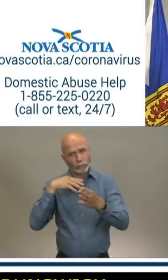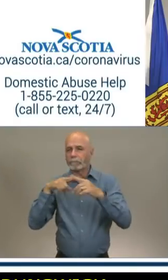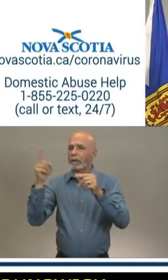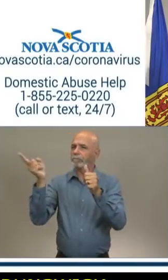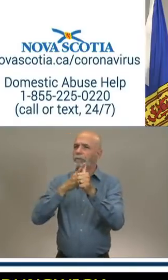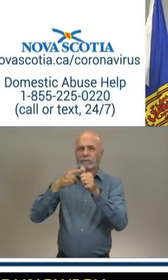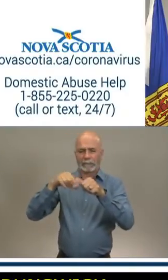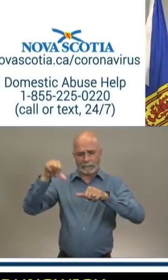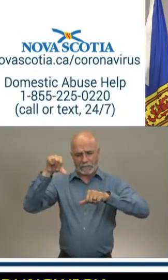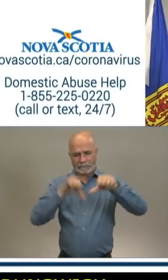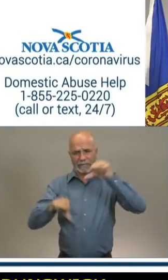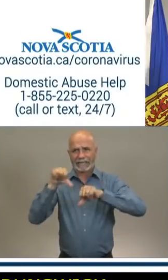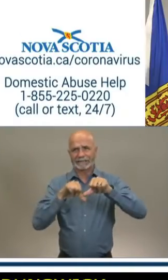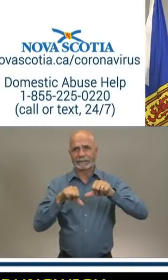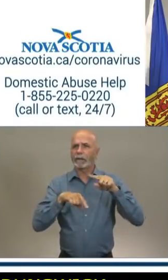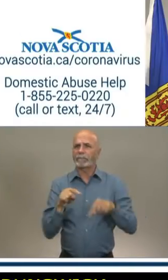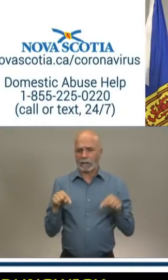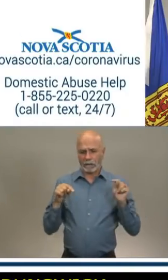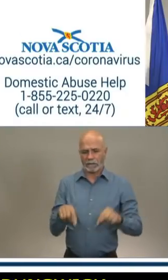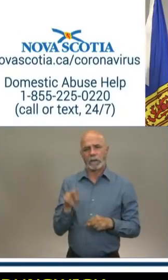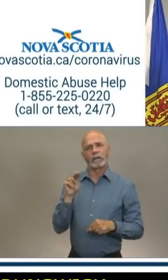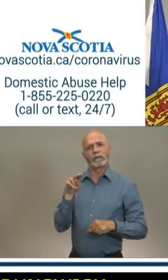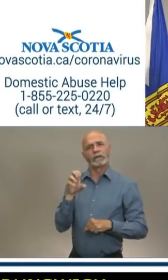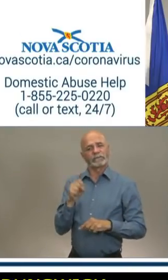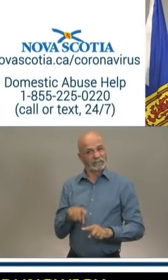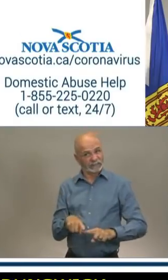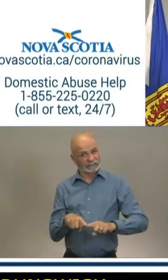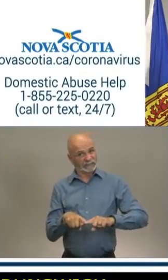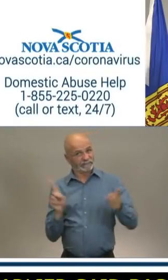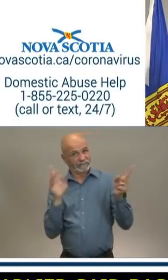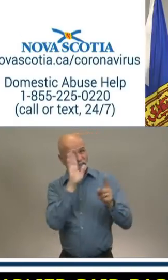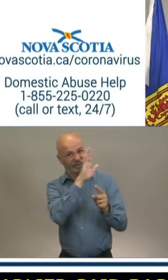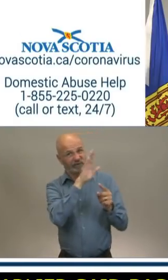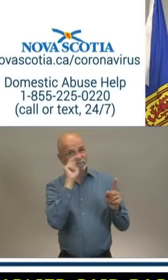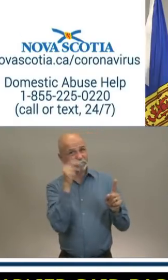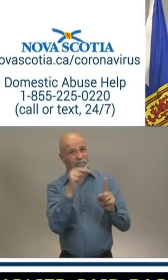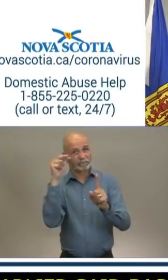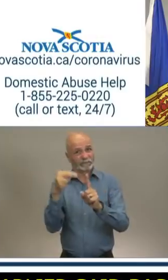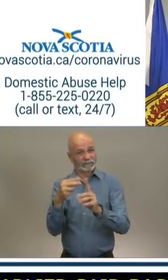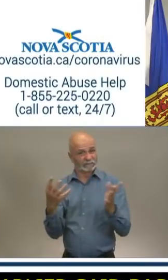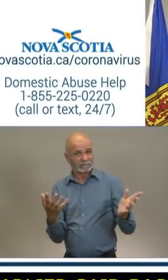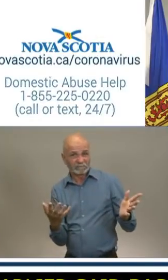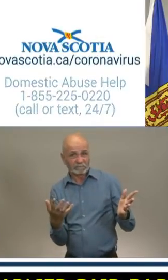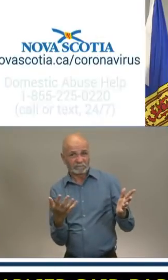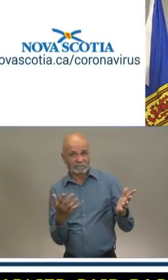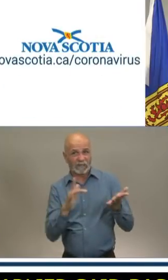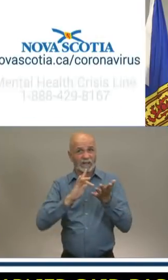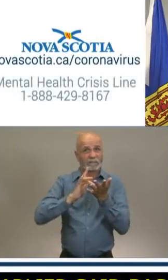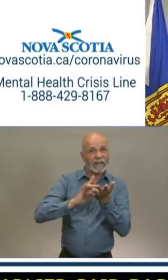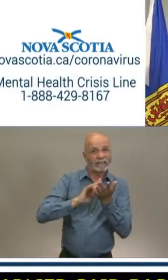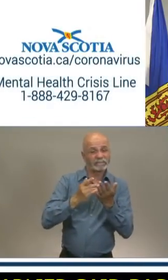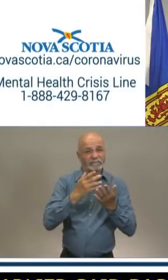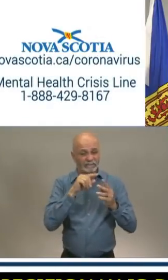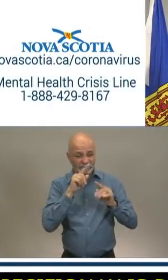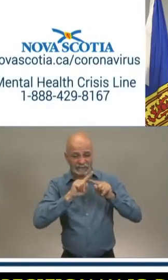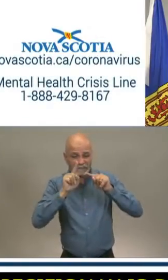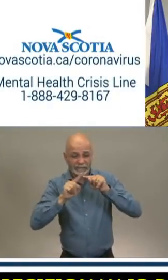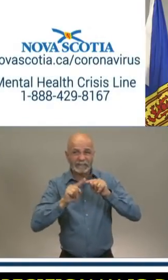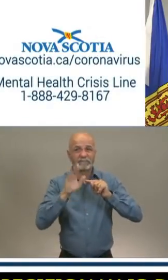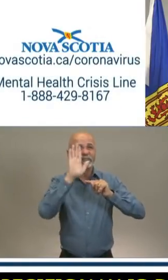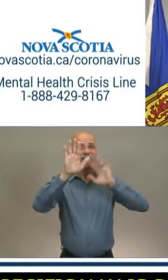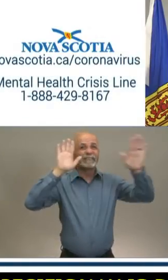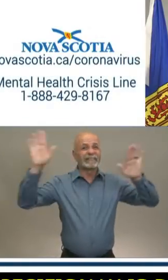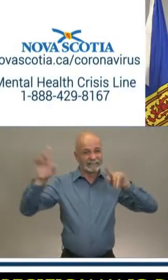Nova Scotia. Are you looking at a different medical study on why we seem to be a slow jurisdiction in Canada for reopening?